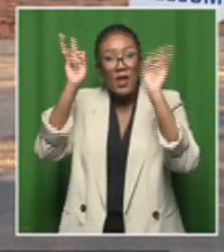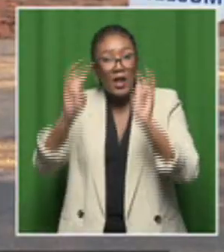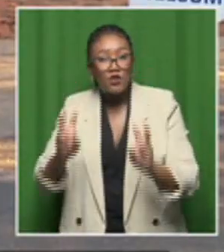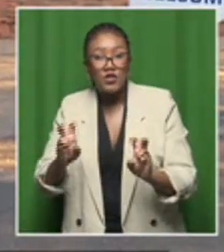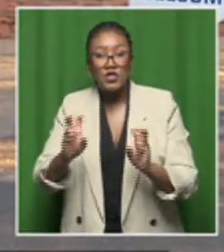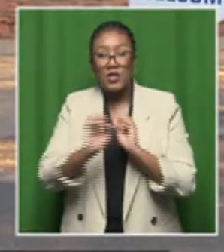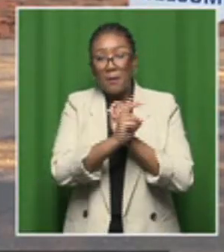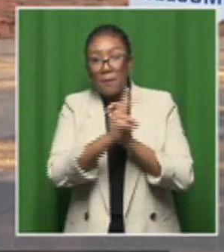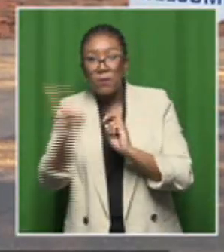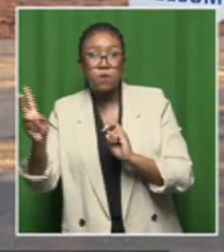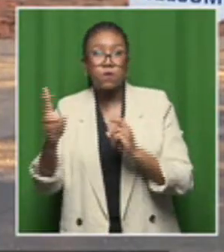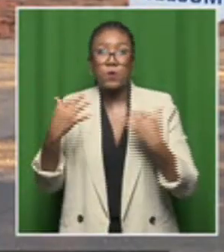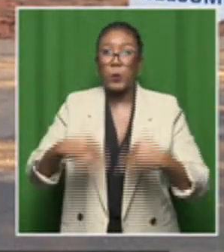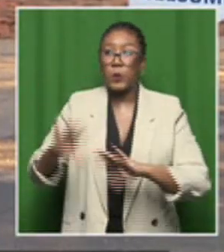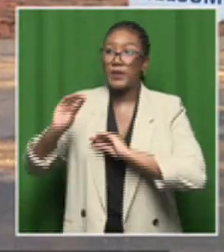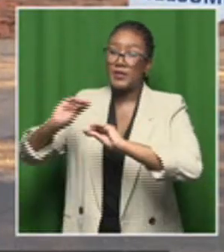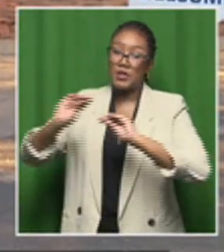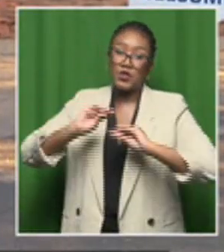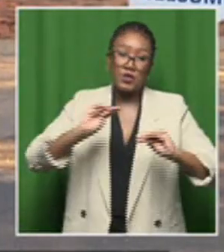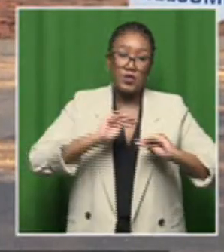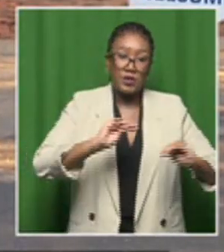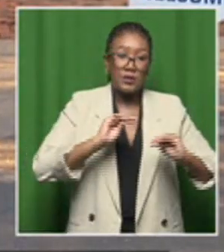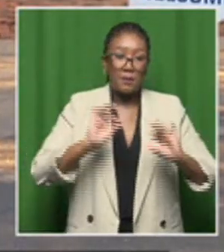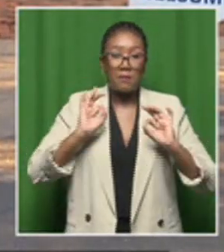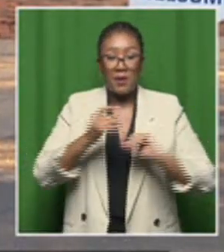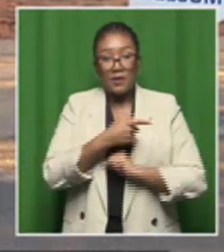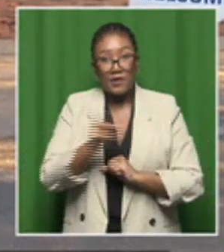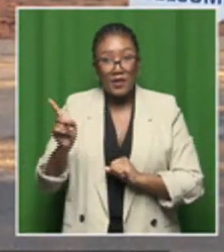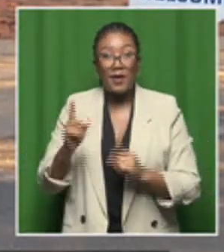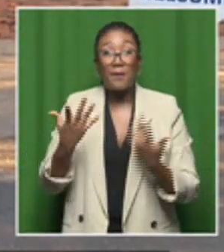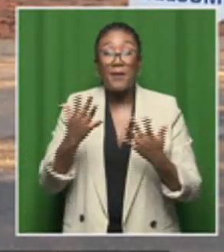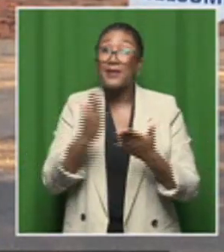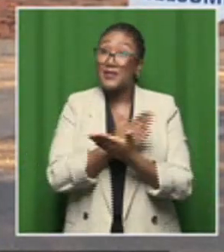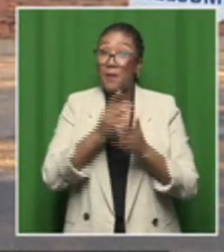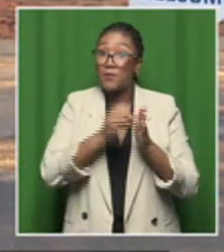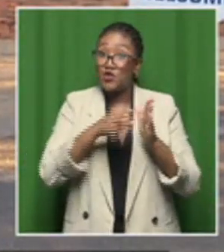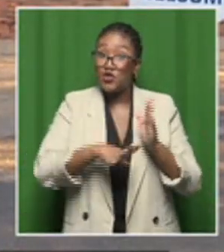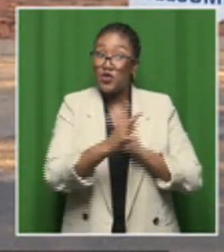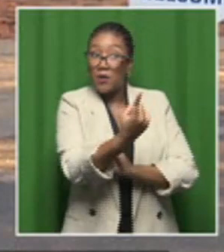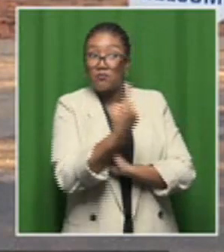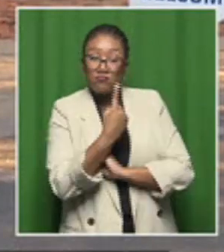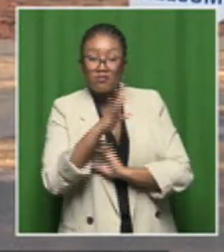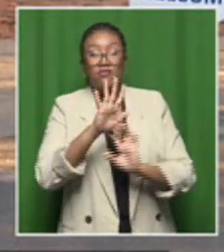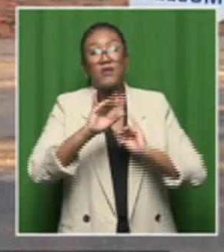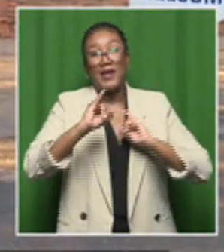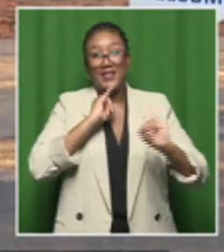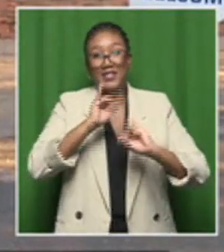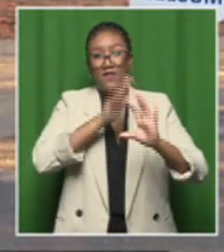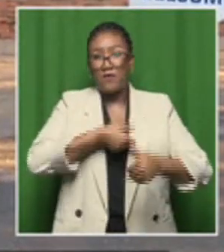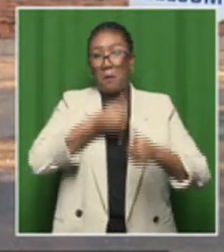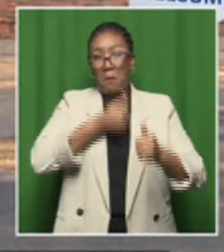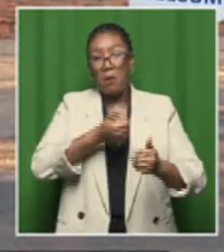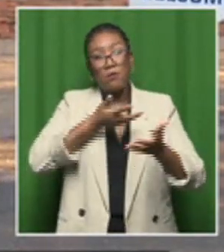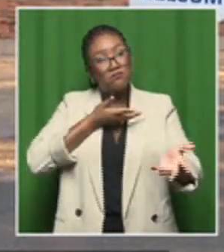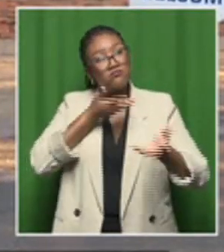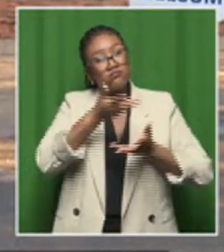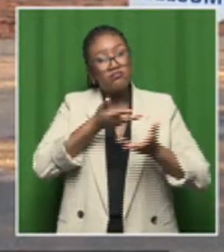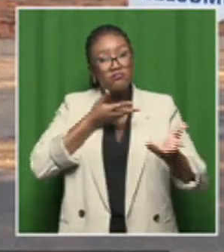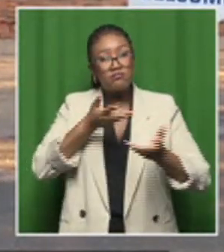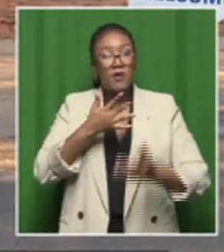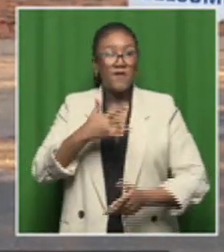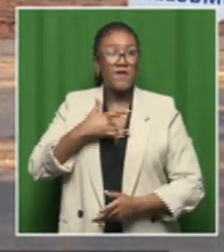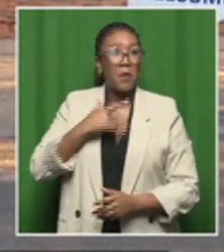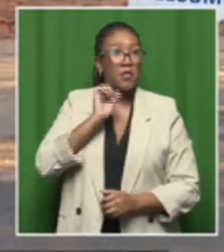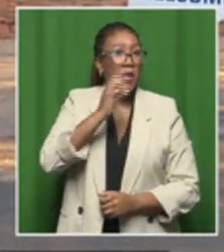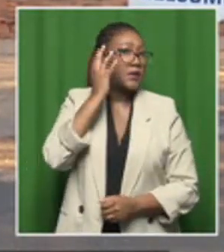at these campuses. Hopefully we'll be joined by a couple of the students as well to find out from them what it is like to be learning here. I mean, I